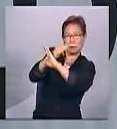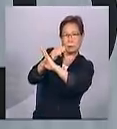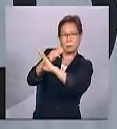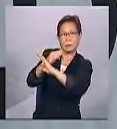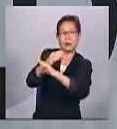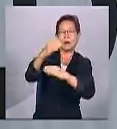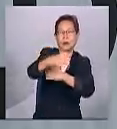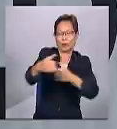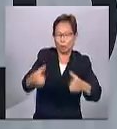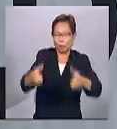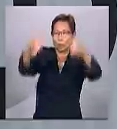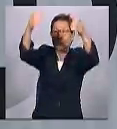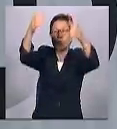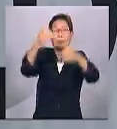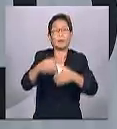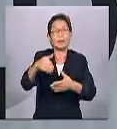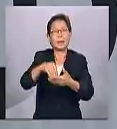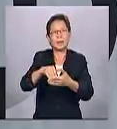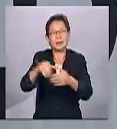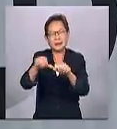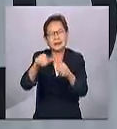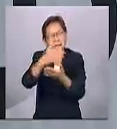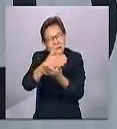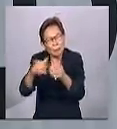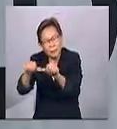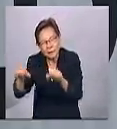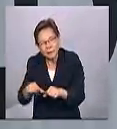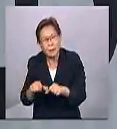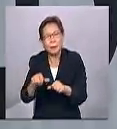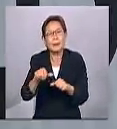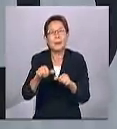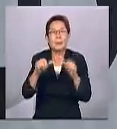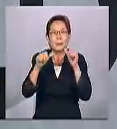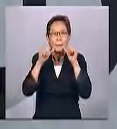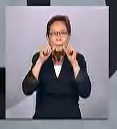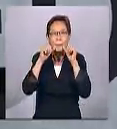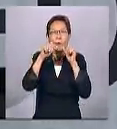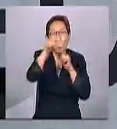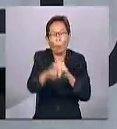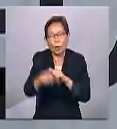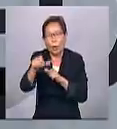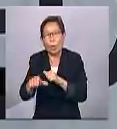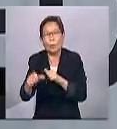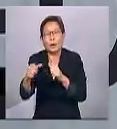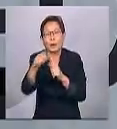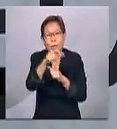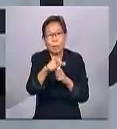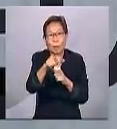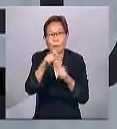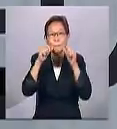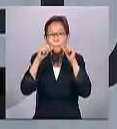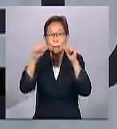condo or, you know, in a certain areas, that's how public empowerment can come in and protect the area to become